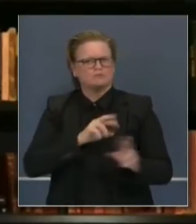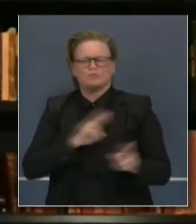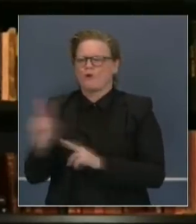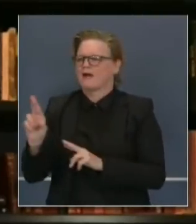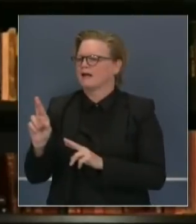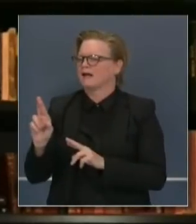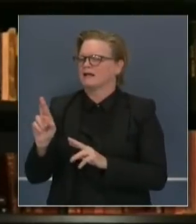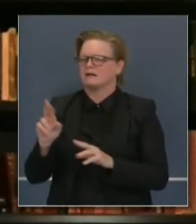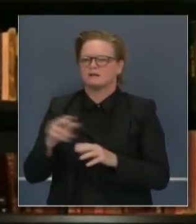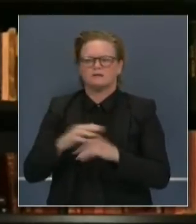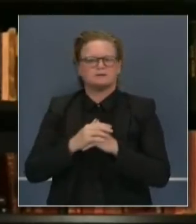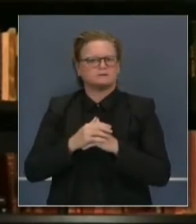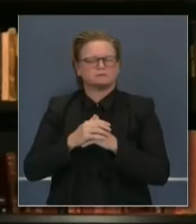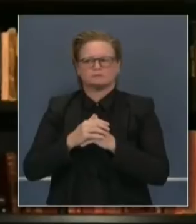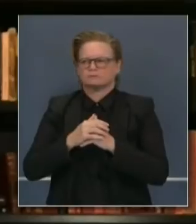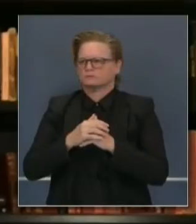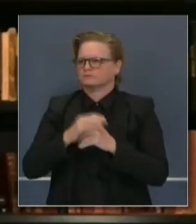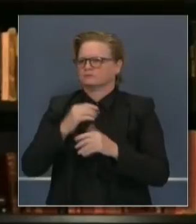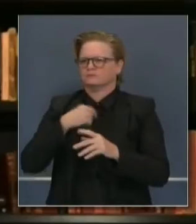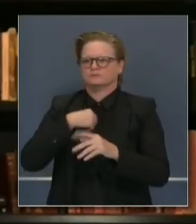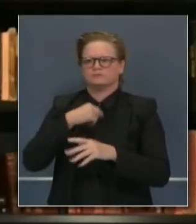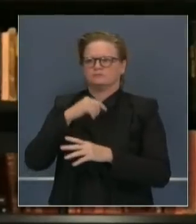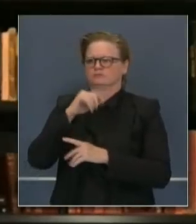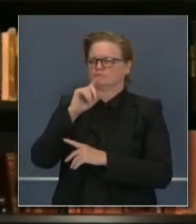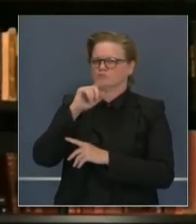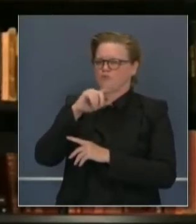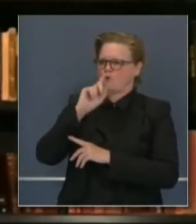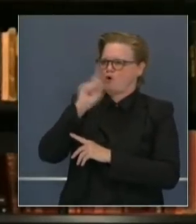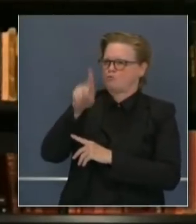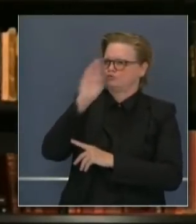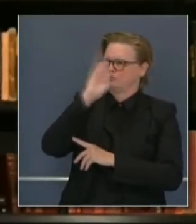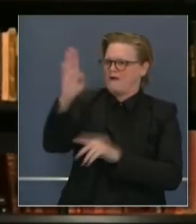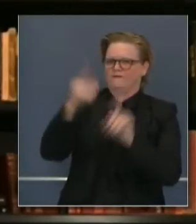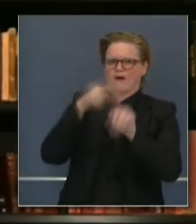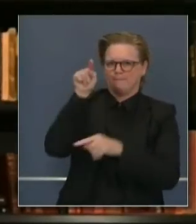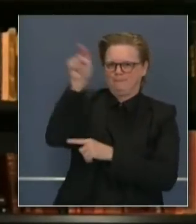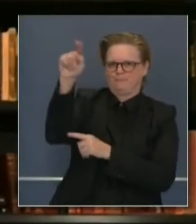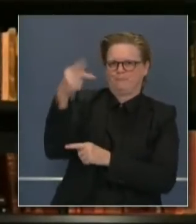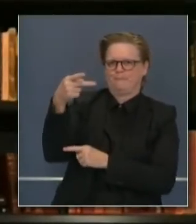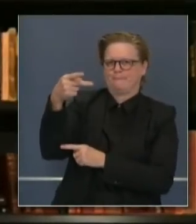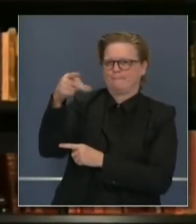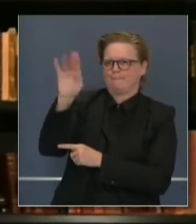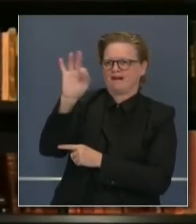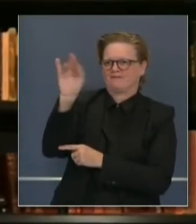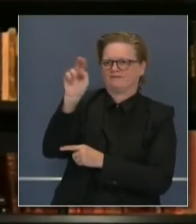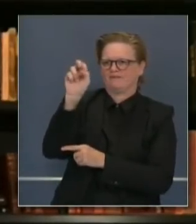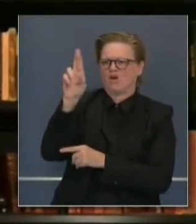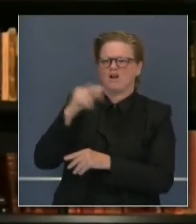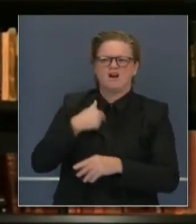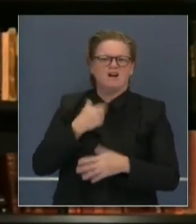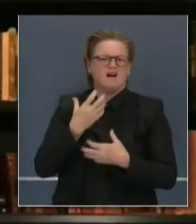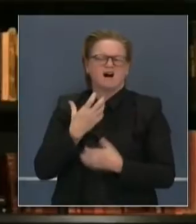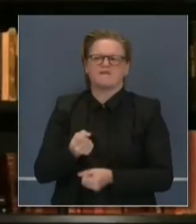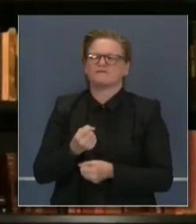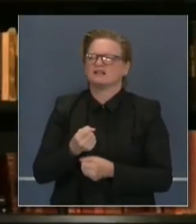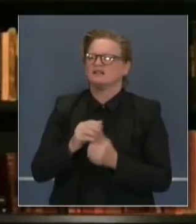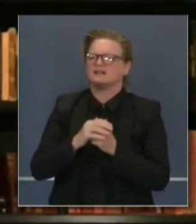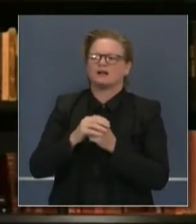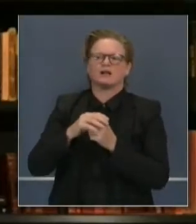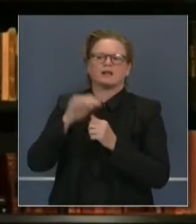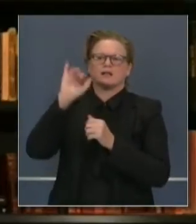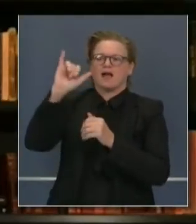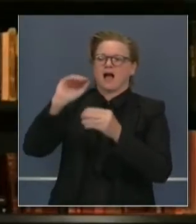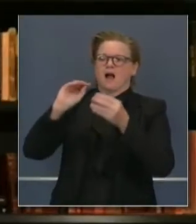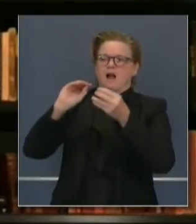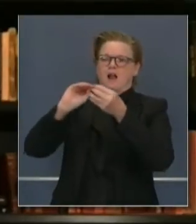we have all the confidence the 727,600 doses will be made available. You're absolutely right. And